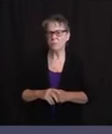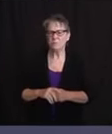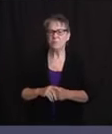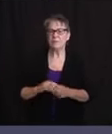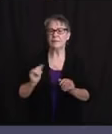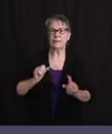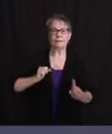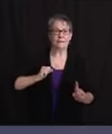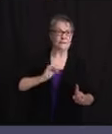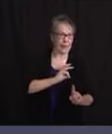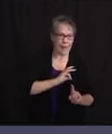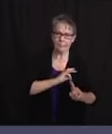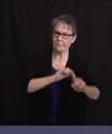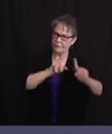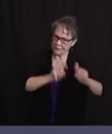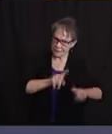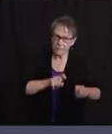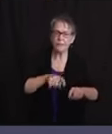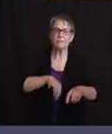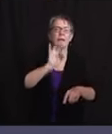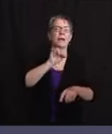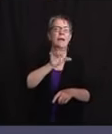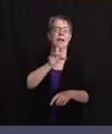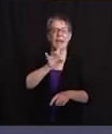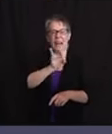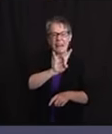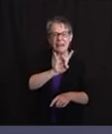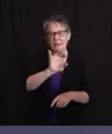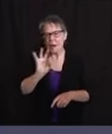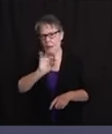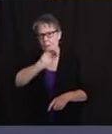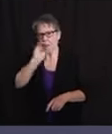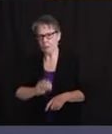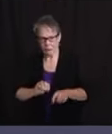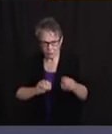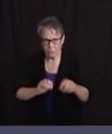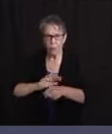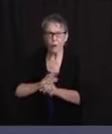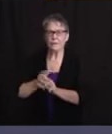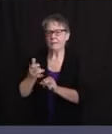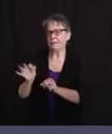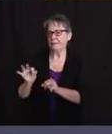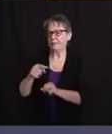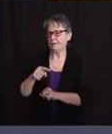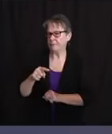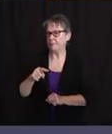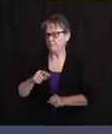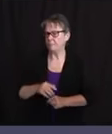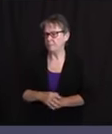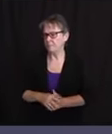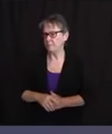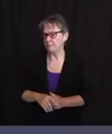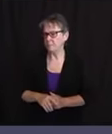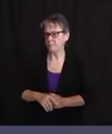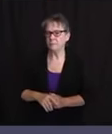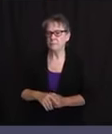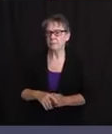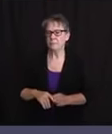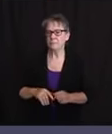kits. The majority of them were dedicated to long-term care facilities, and we will be sending an